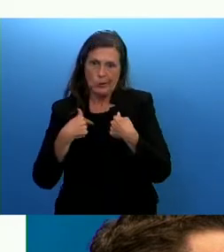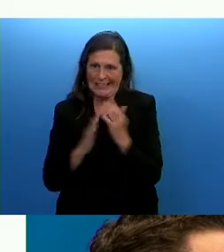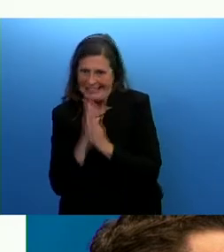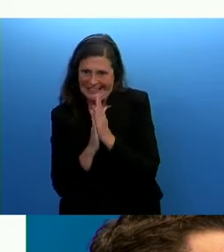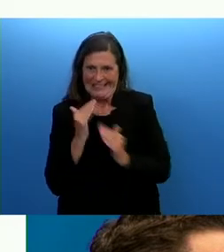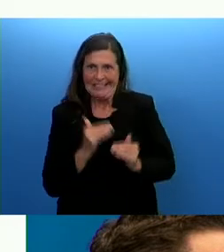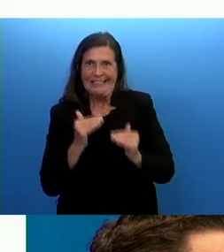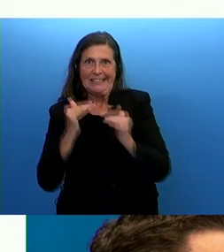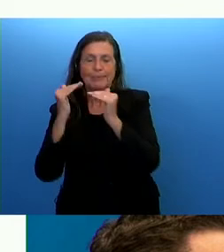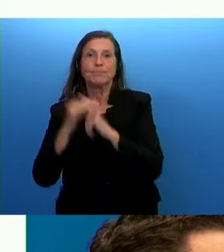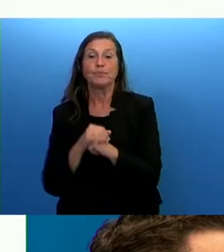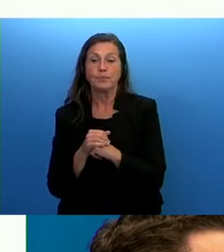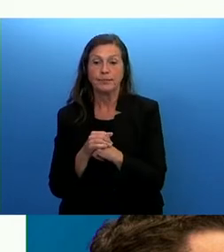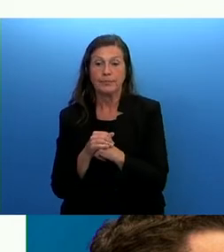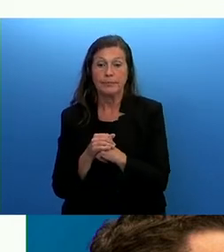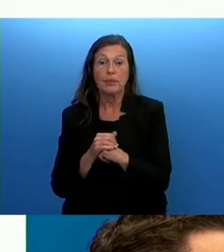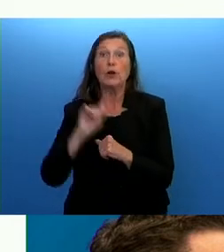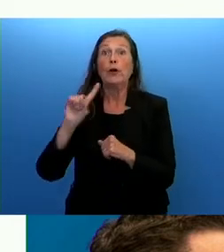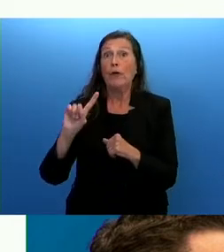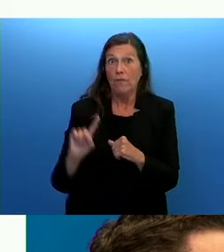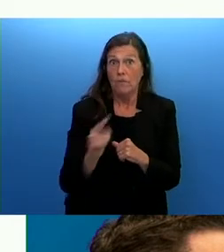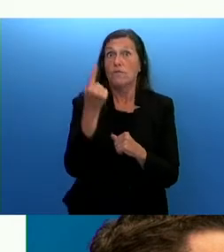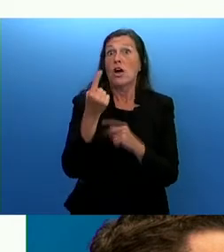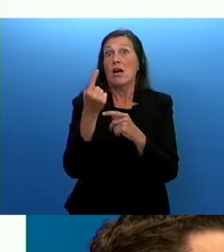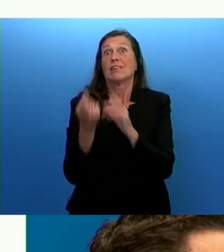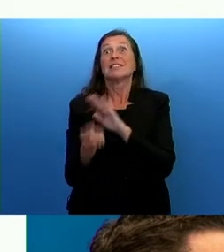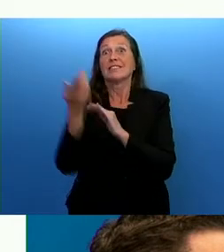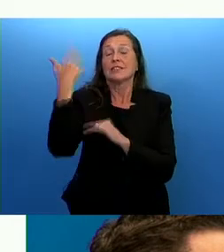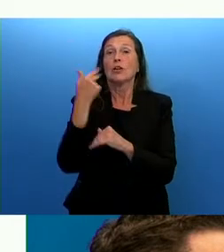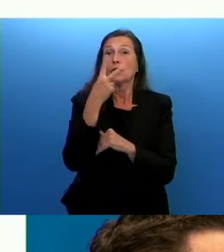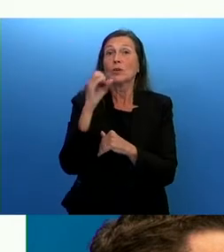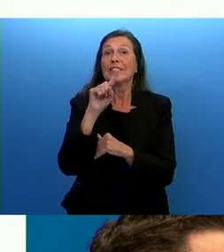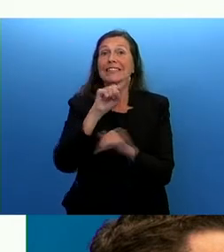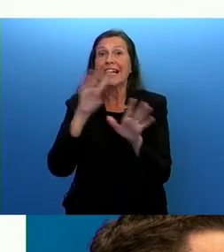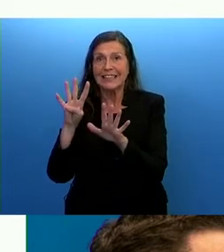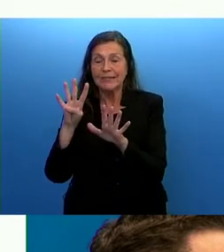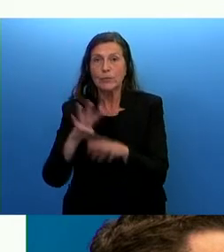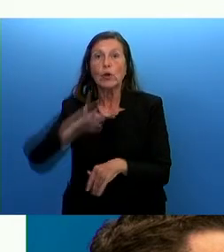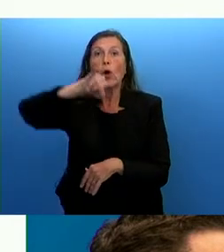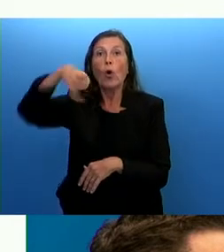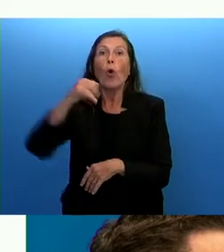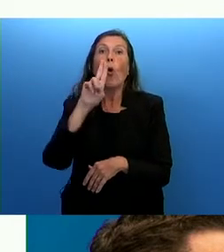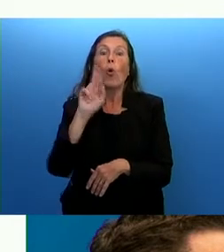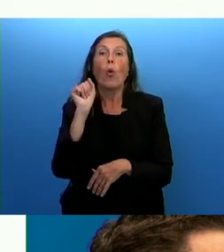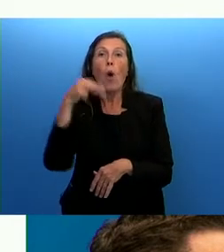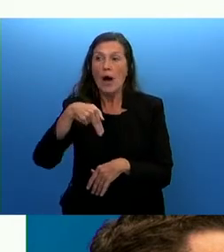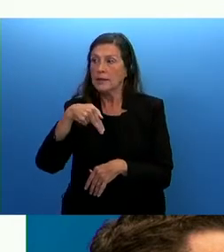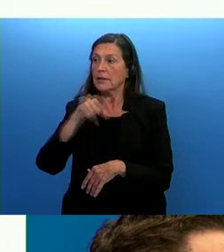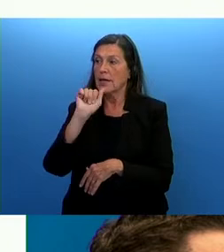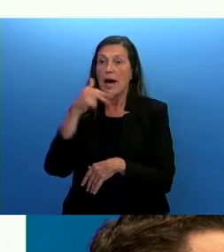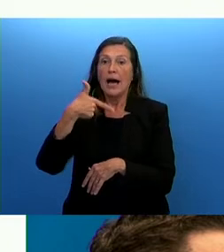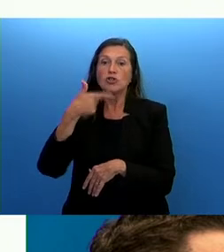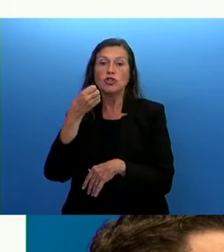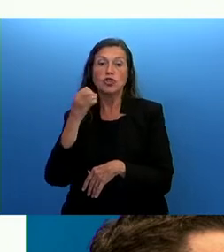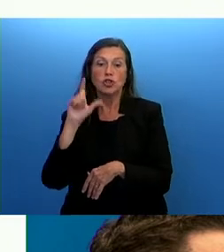first Global Refugee Forum in December 2019, Mr. Juan Angel de Cueva, the president of